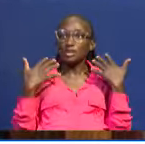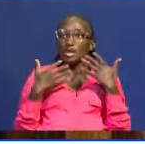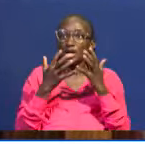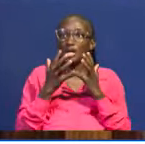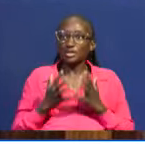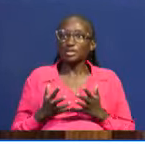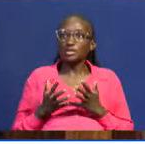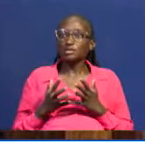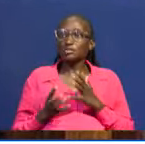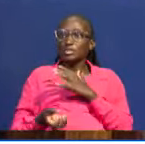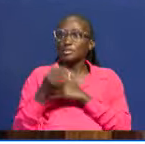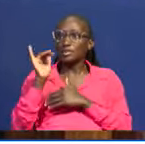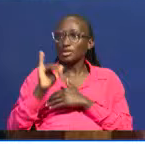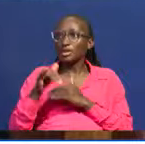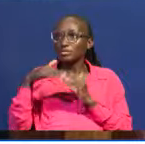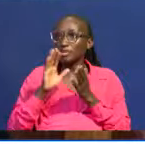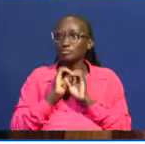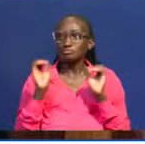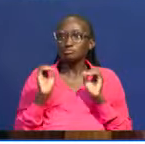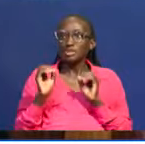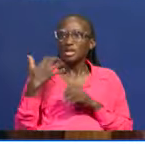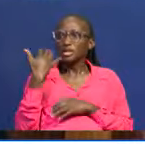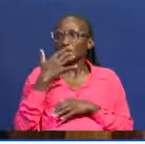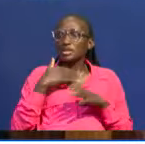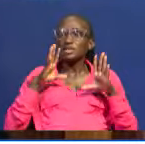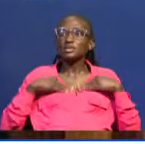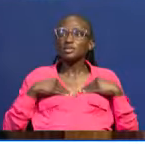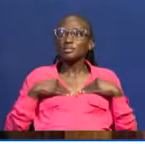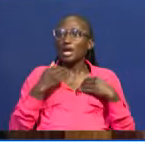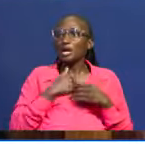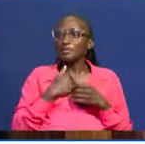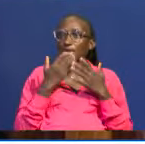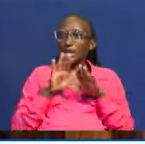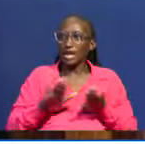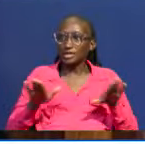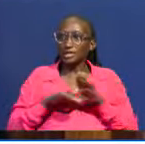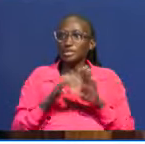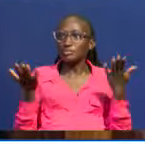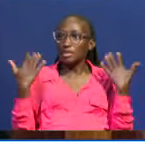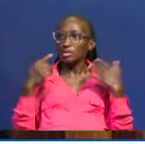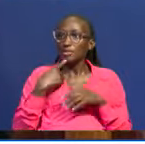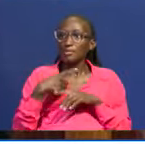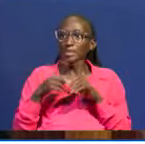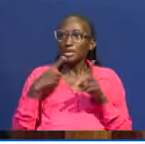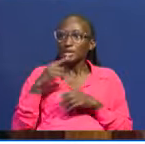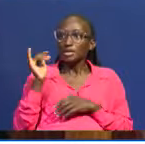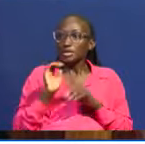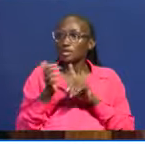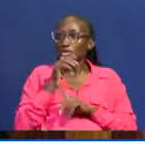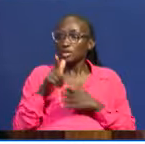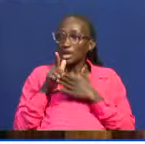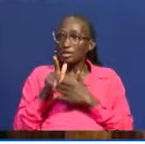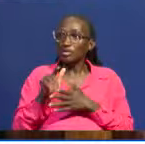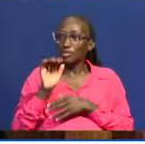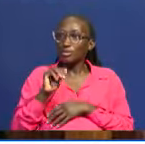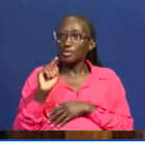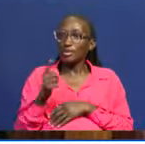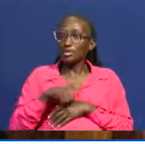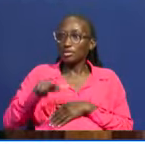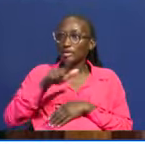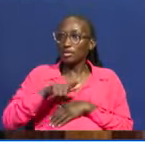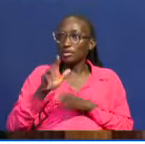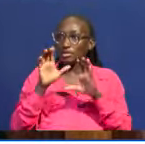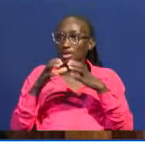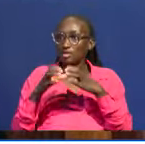need to belabor that point. He has already admitted he owns a property in Meru, but he says he got a loan from one of the local